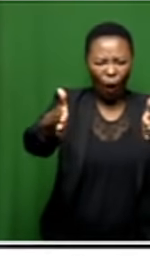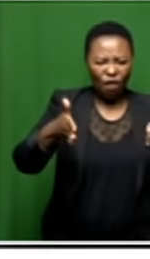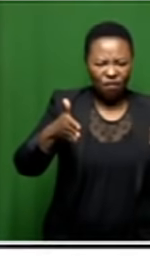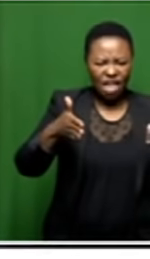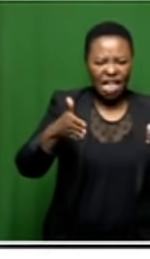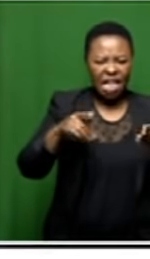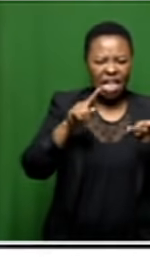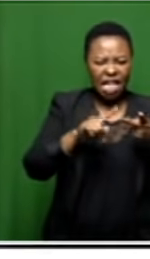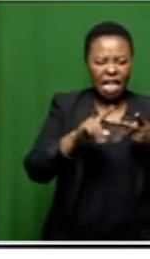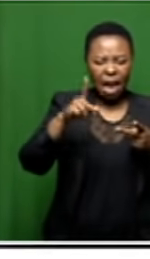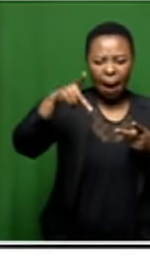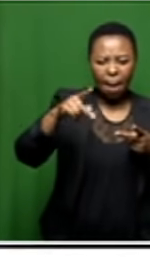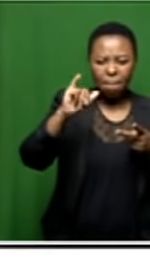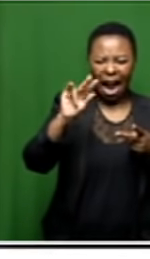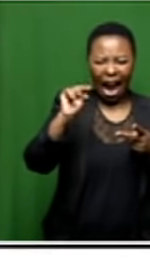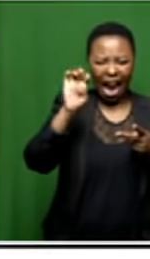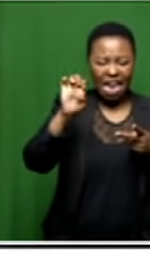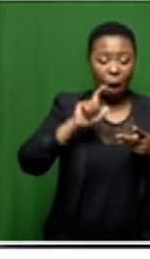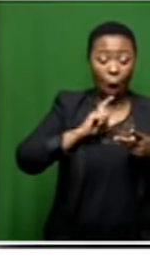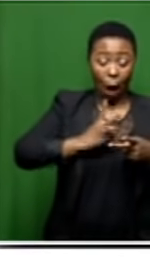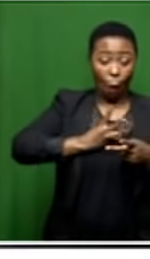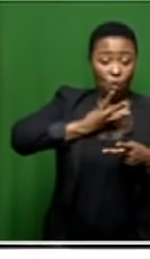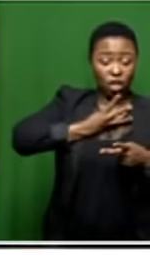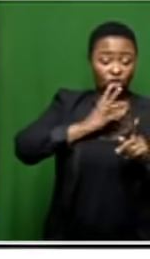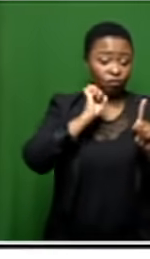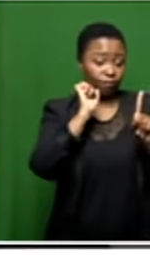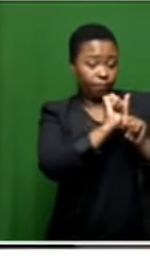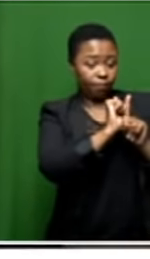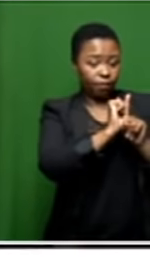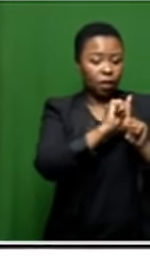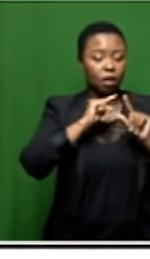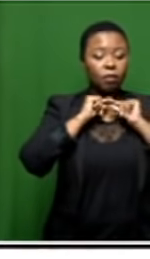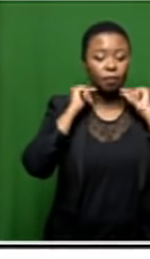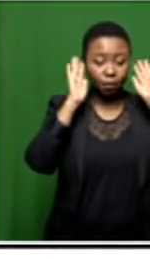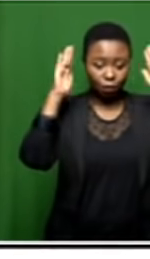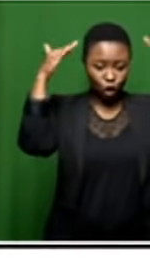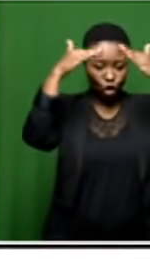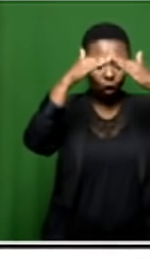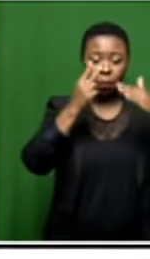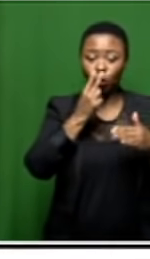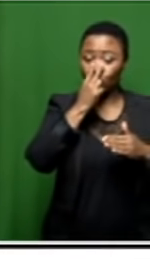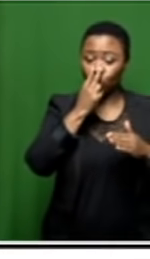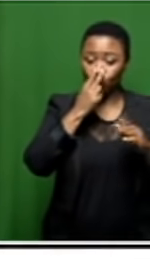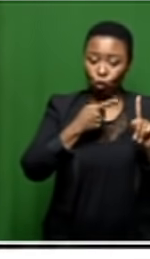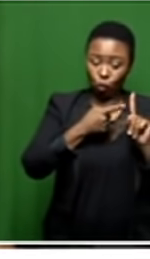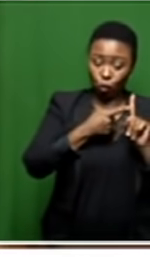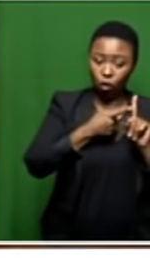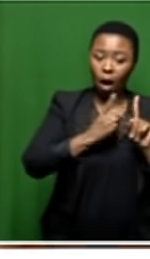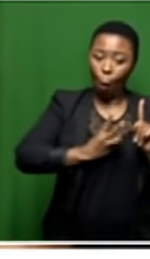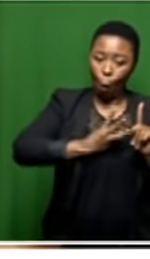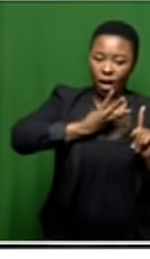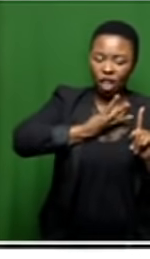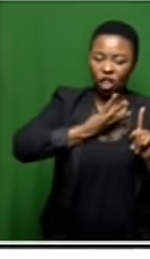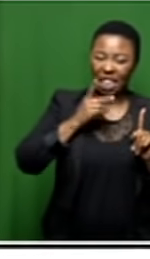made out of pine as per the wish of Archbishop Desmond Tutu, that he